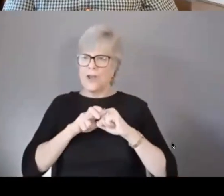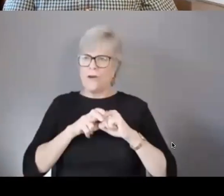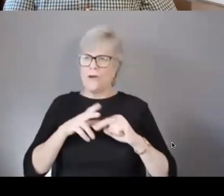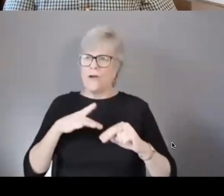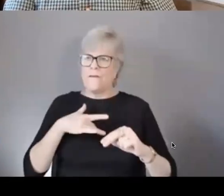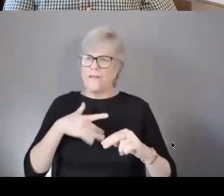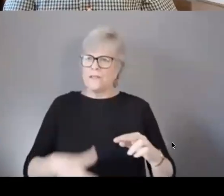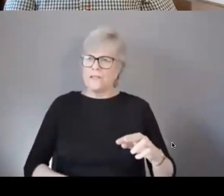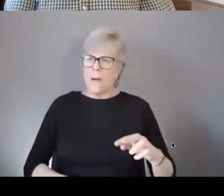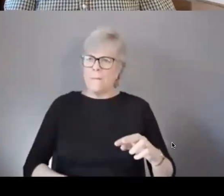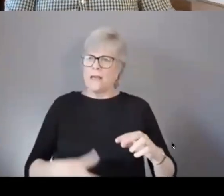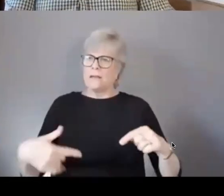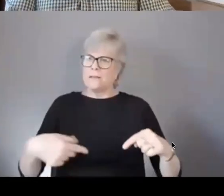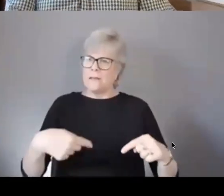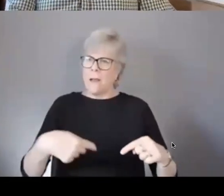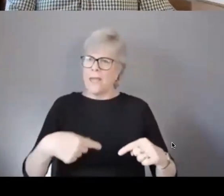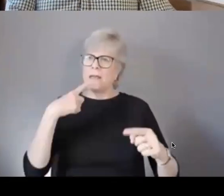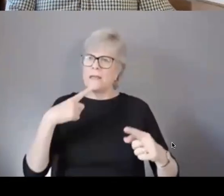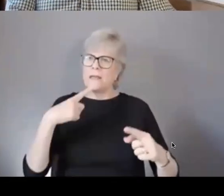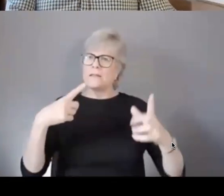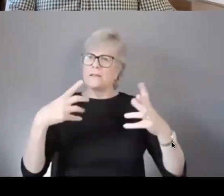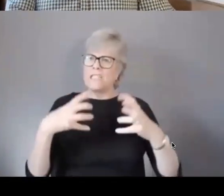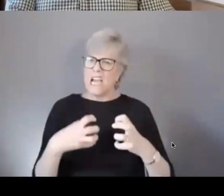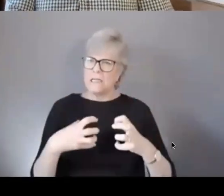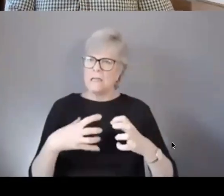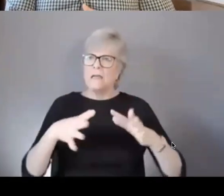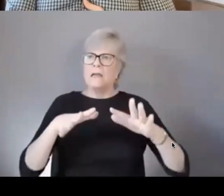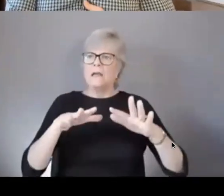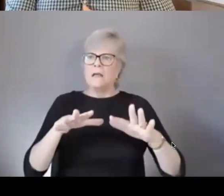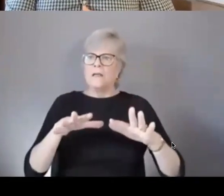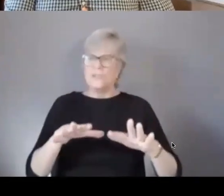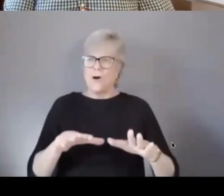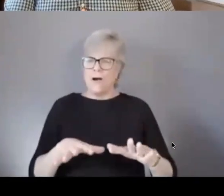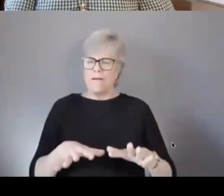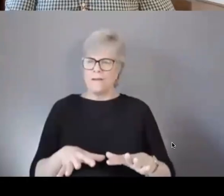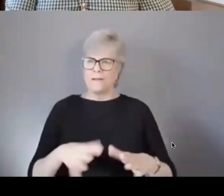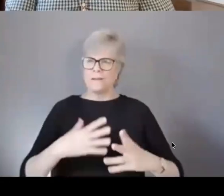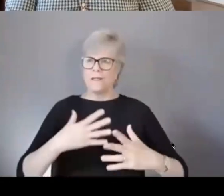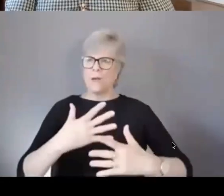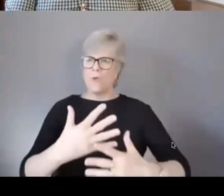tense or tight, let it soften. Take a breath.